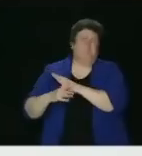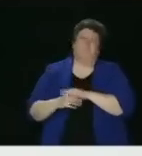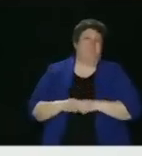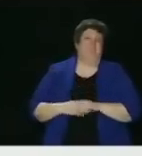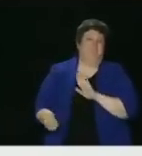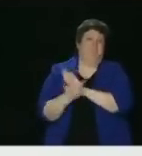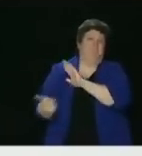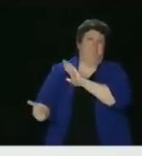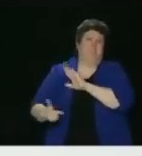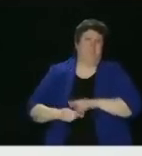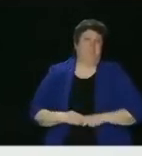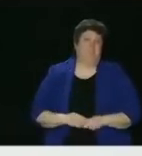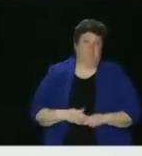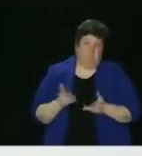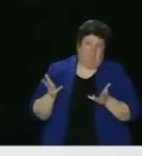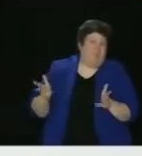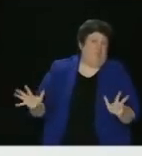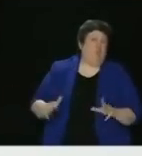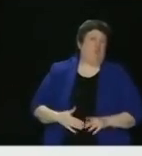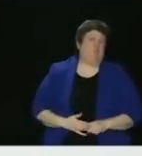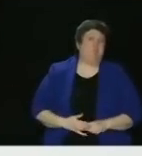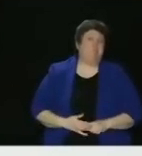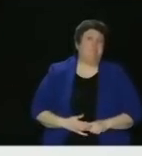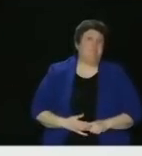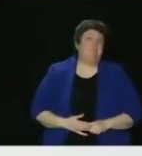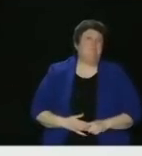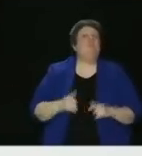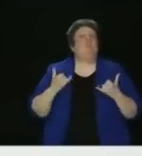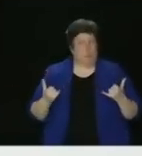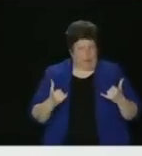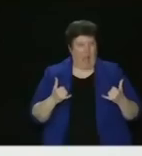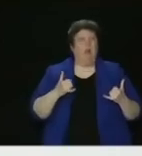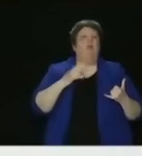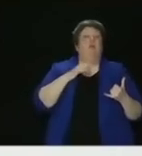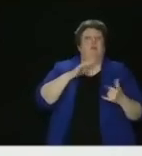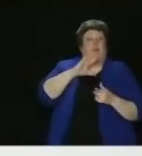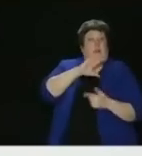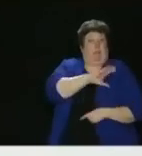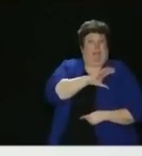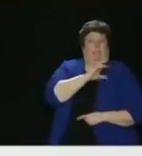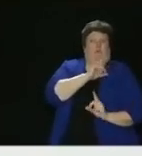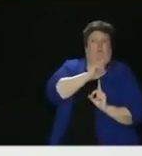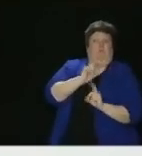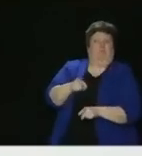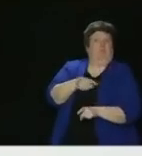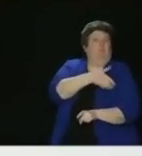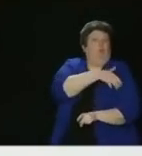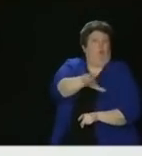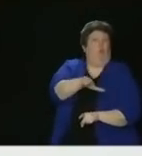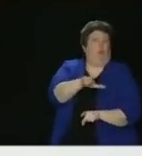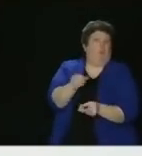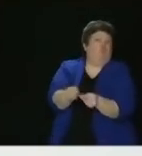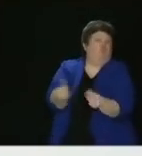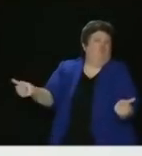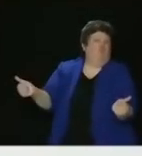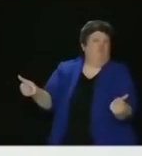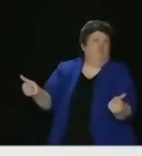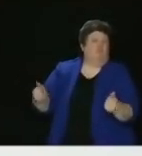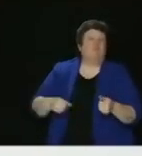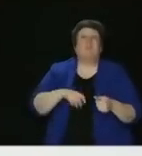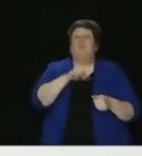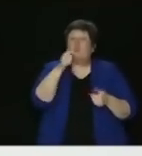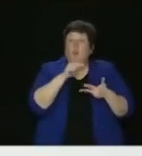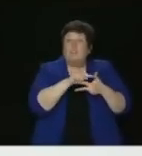we have now given the specific tools necessary for that. In regards to